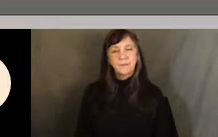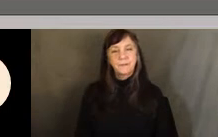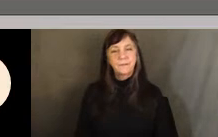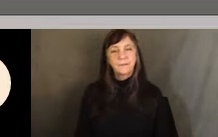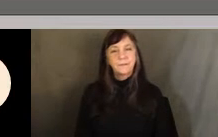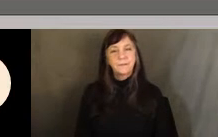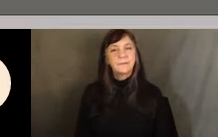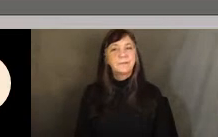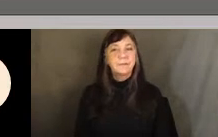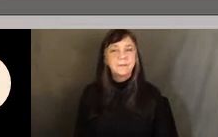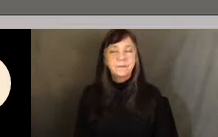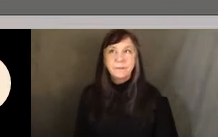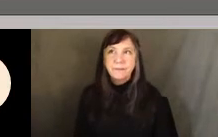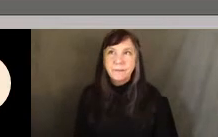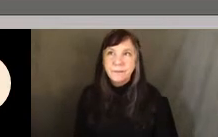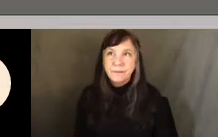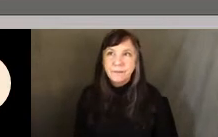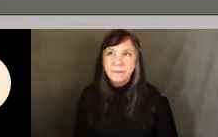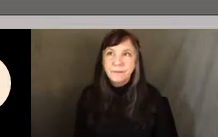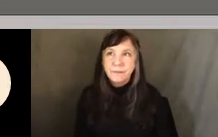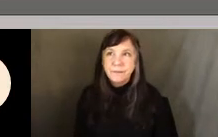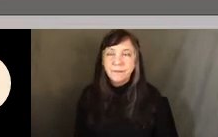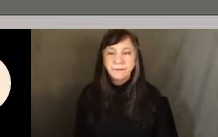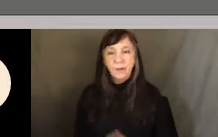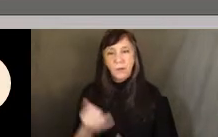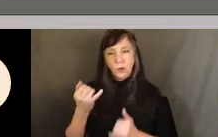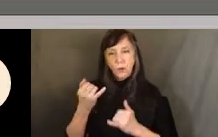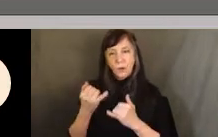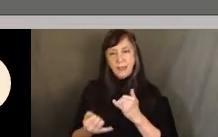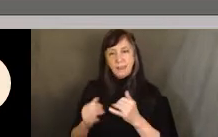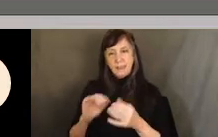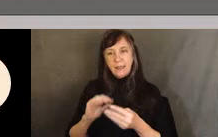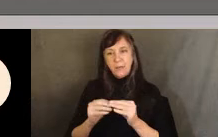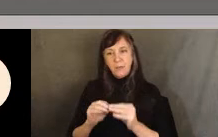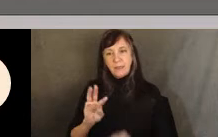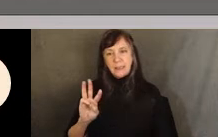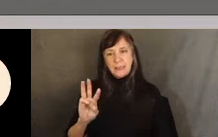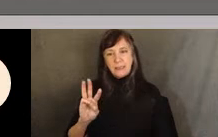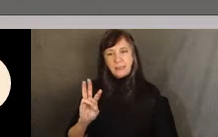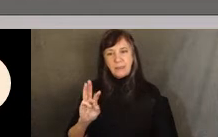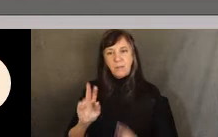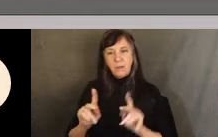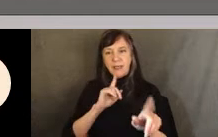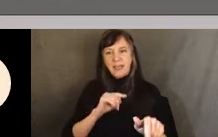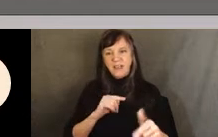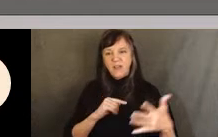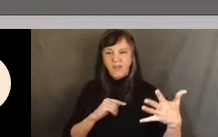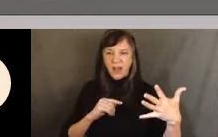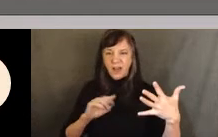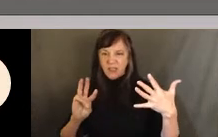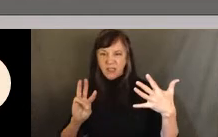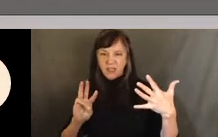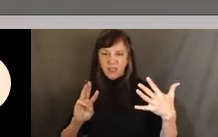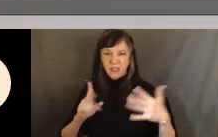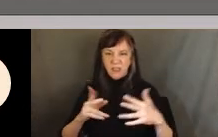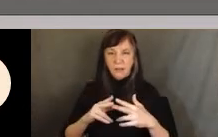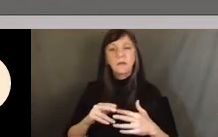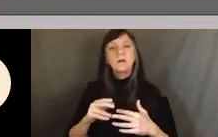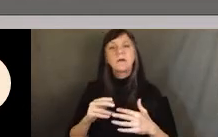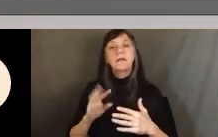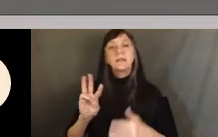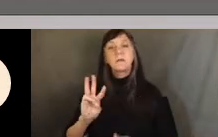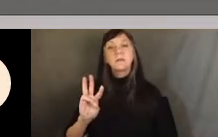So why don't you go into the last question too, and people can answer either one. Oh, sure. The last question is, what can the